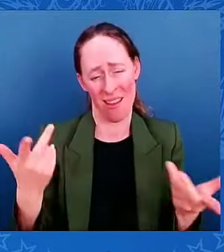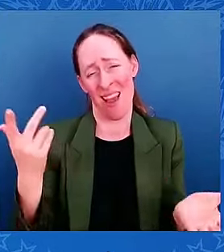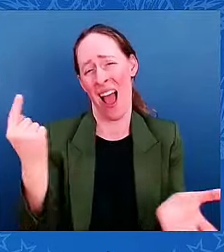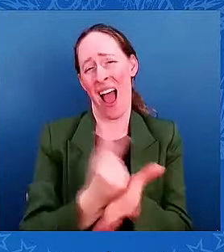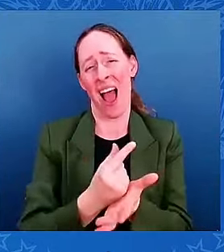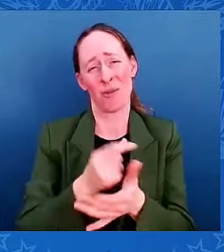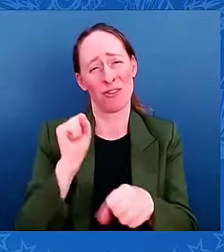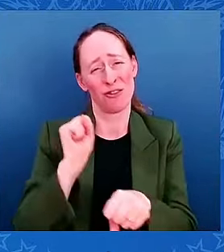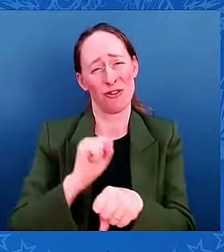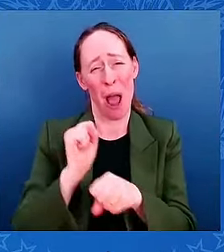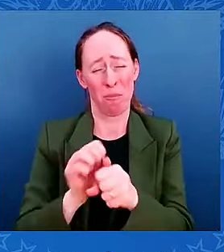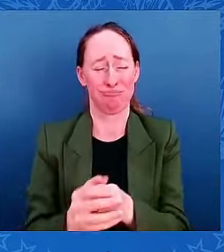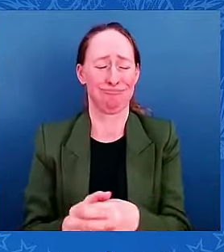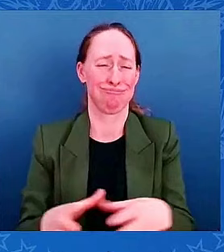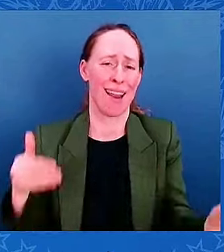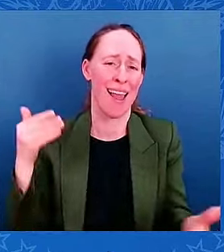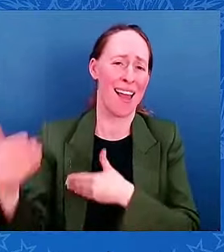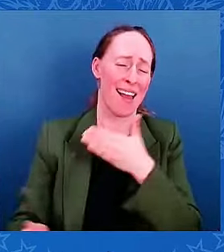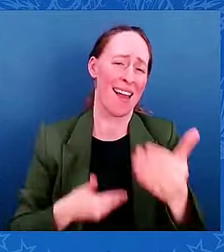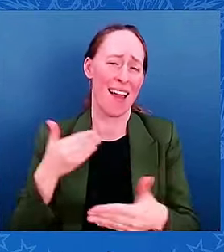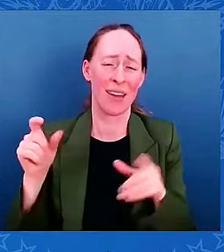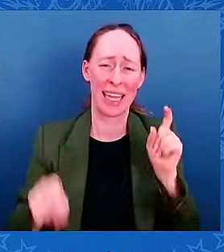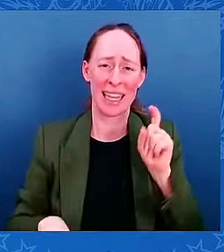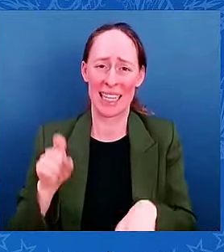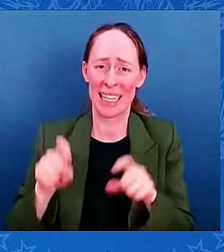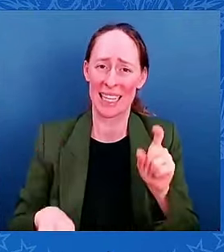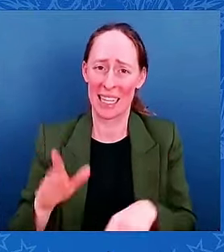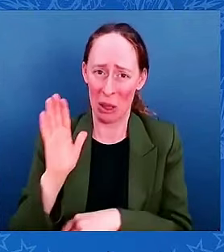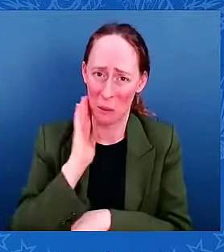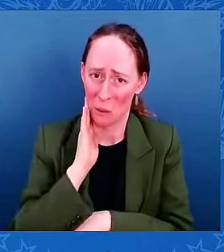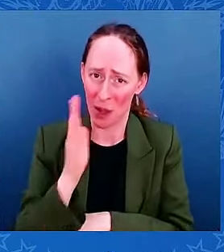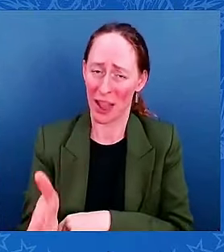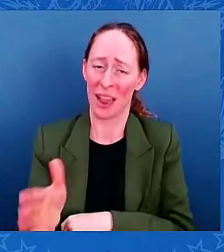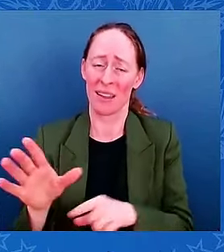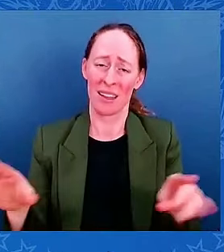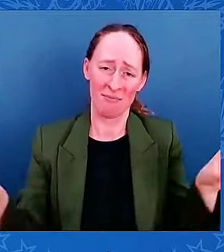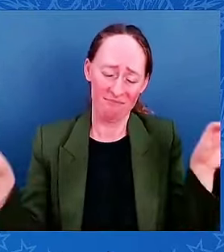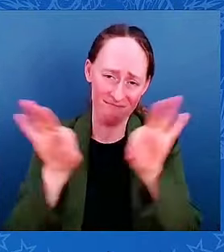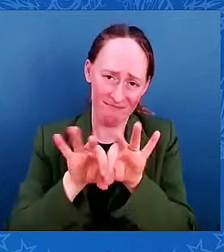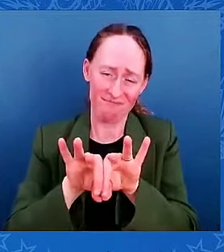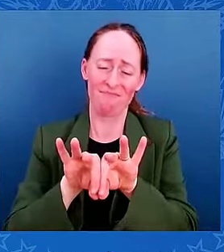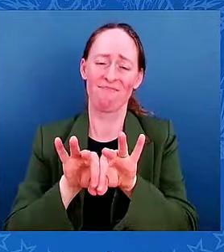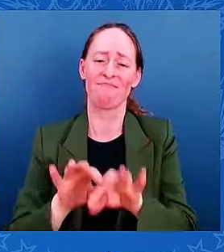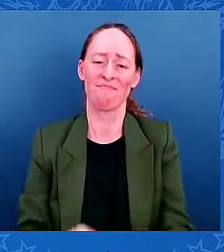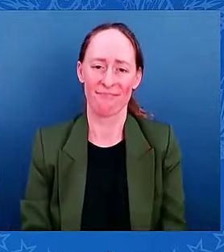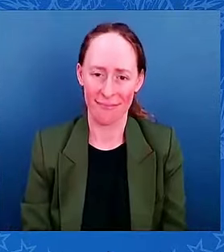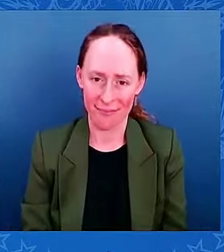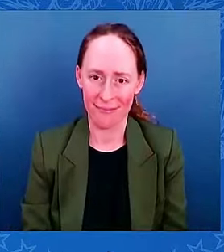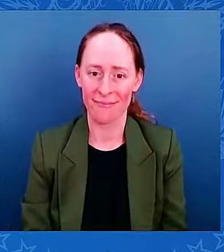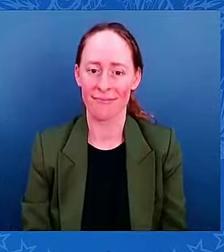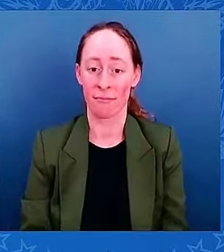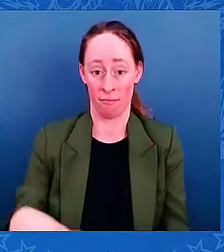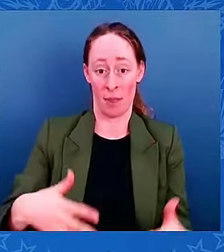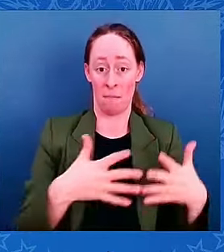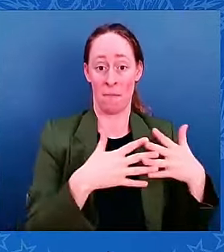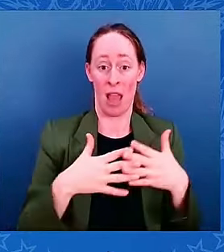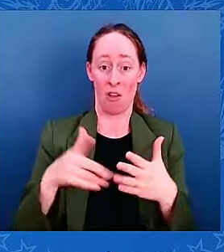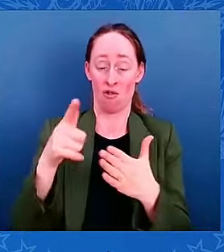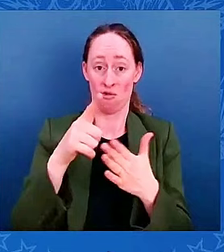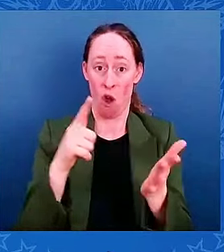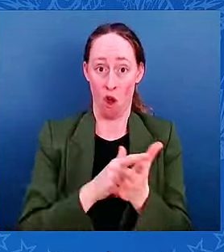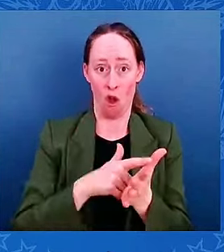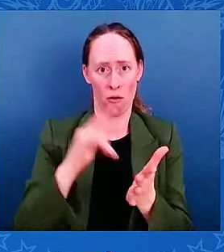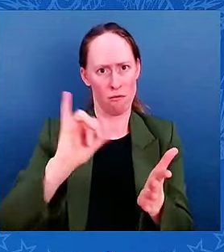deal. Buy American. It's been the law of the land since the 30s, when the Republicans